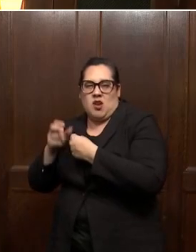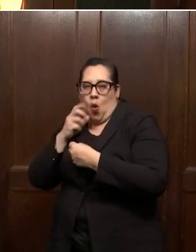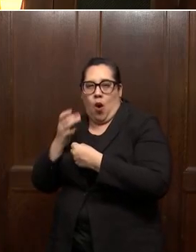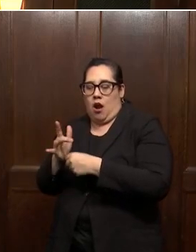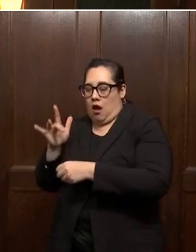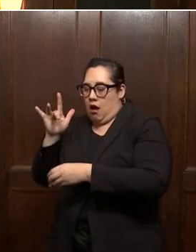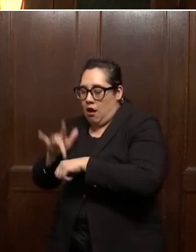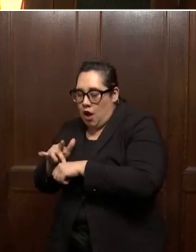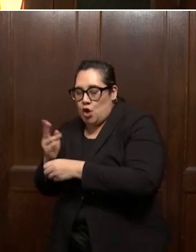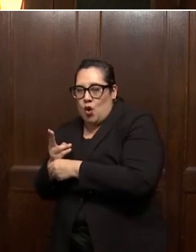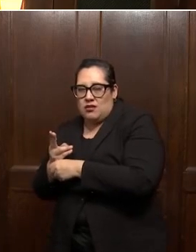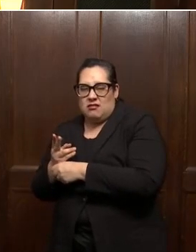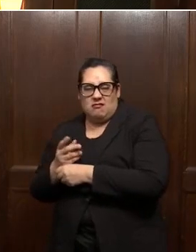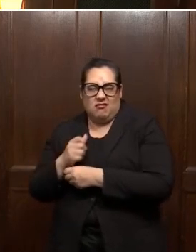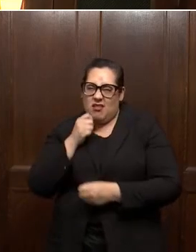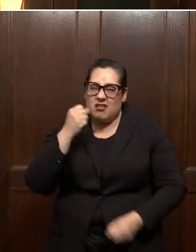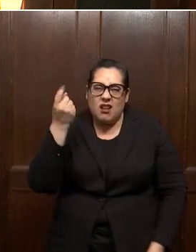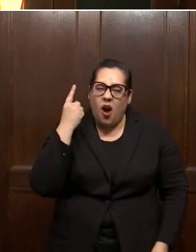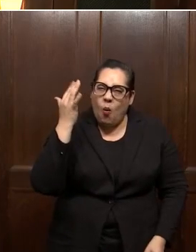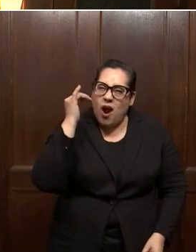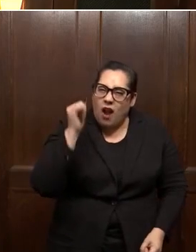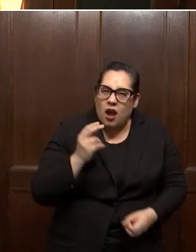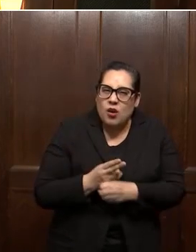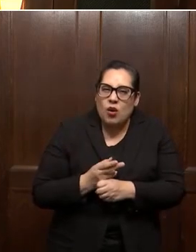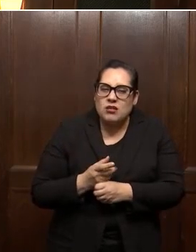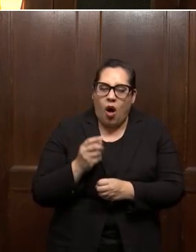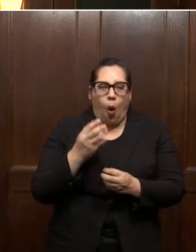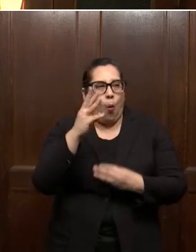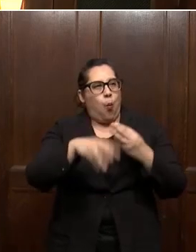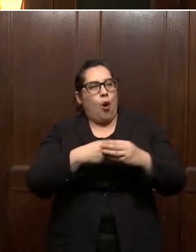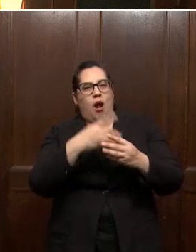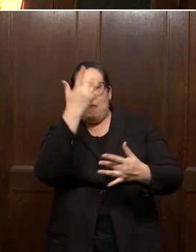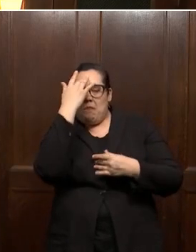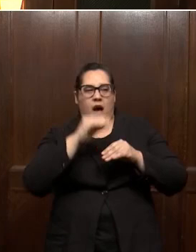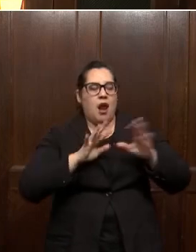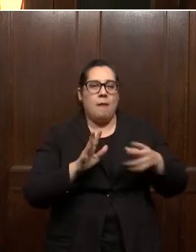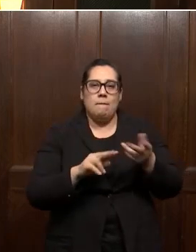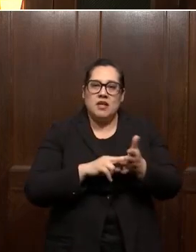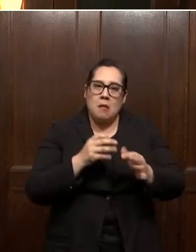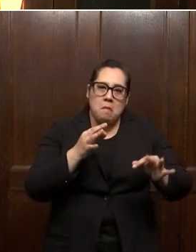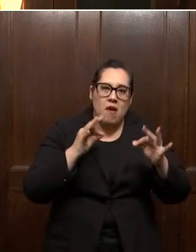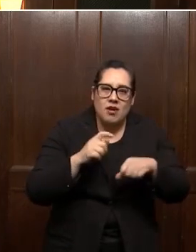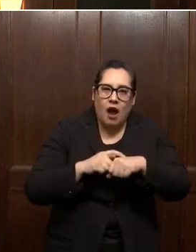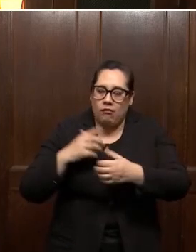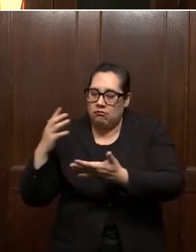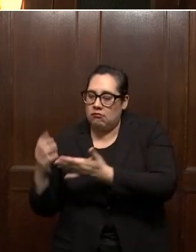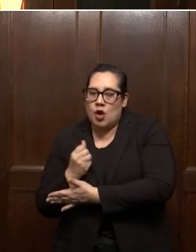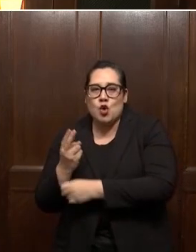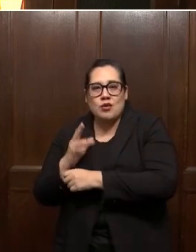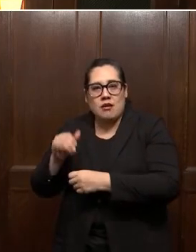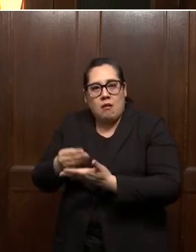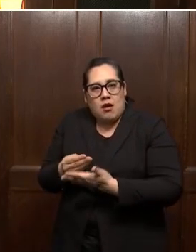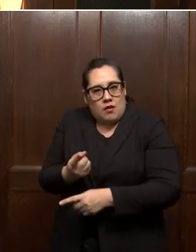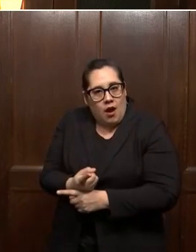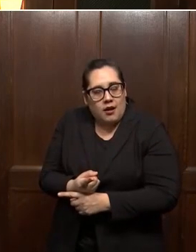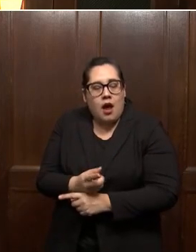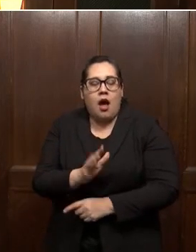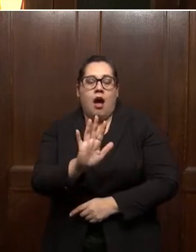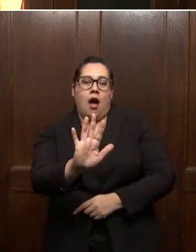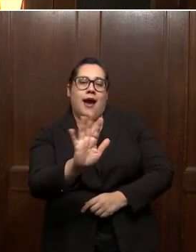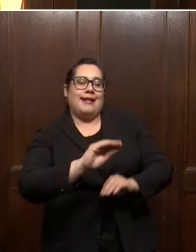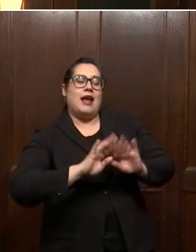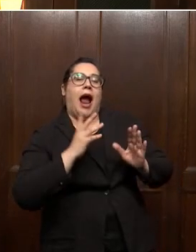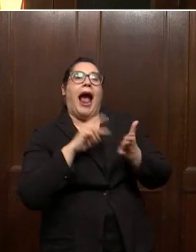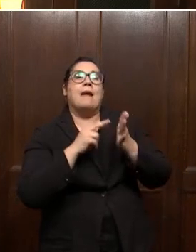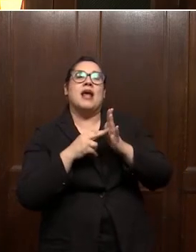not use it. I mean, wouldn't right. A world pandemic be the perfect time to use that reserve fund? Oh, let me be clear. I meant